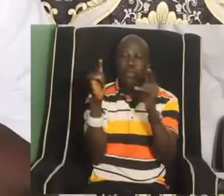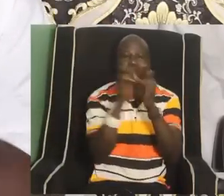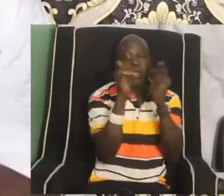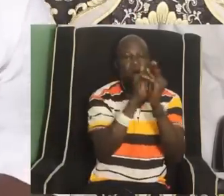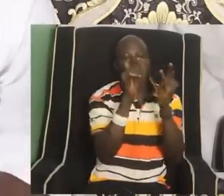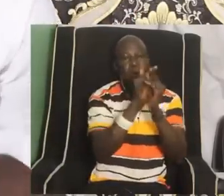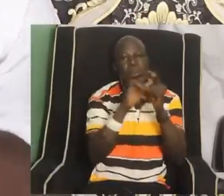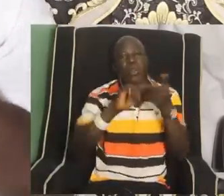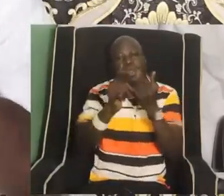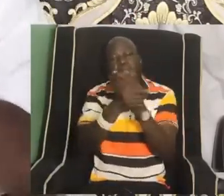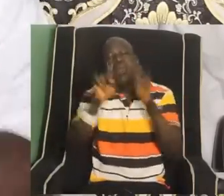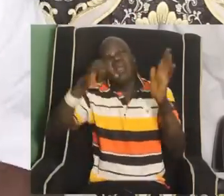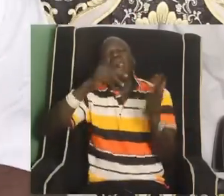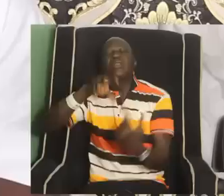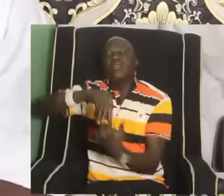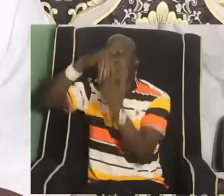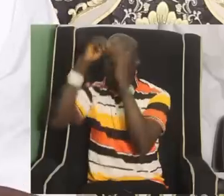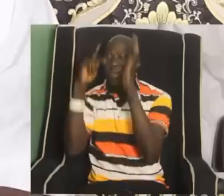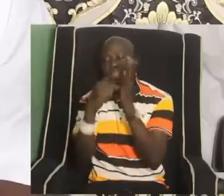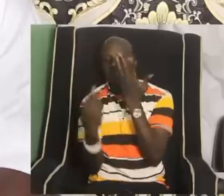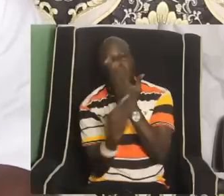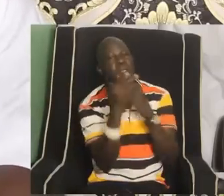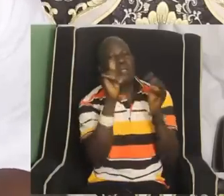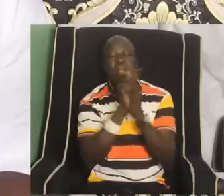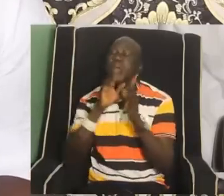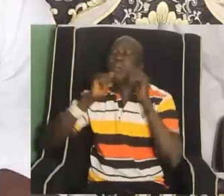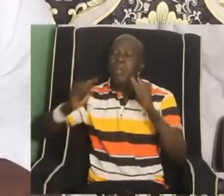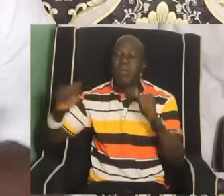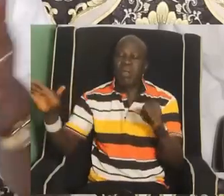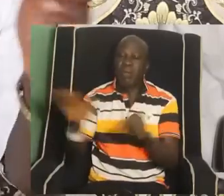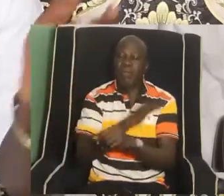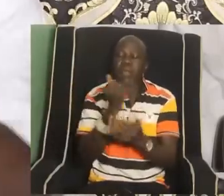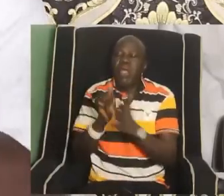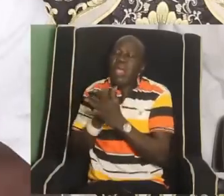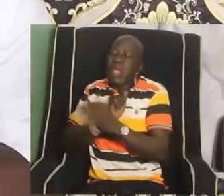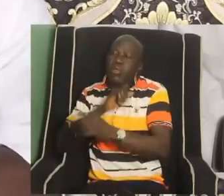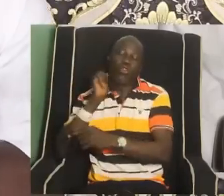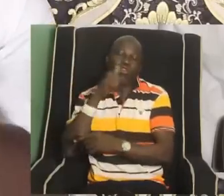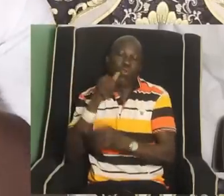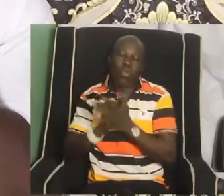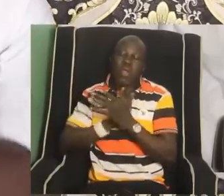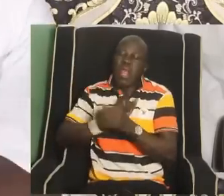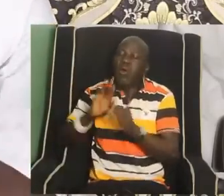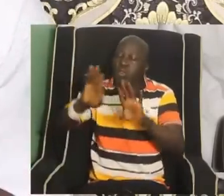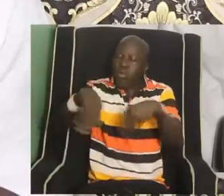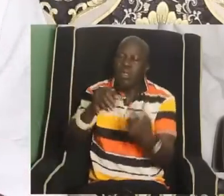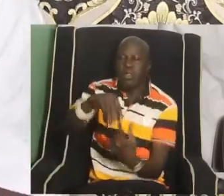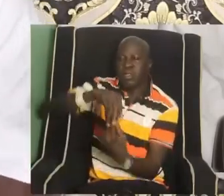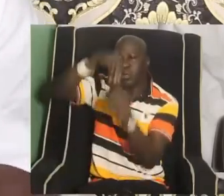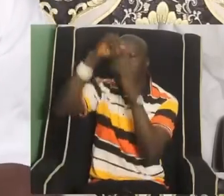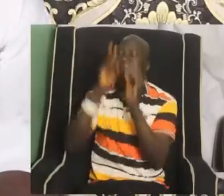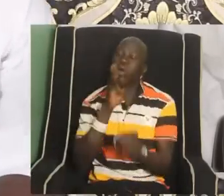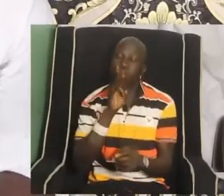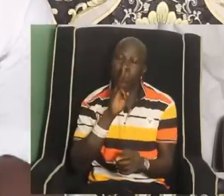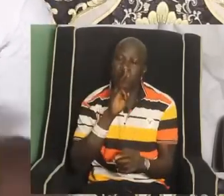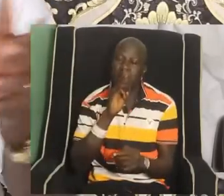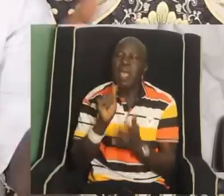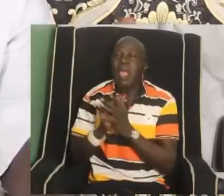Delay not to come for the program. That program will be a powerful one. I'll give you